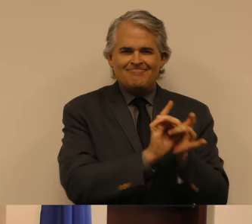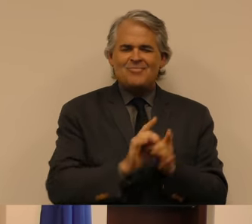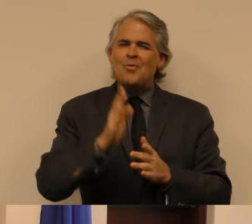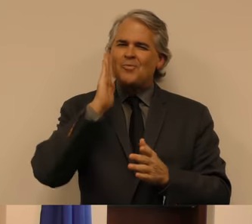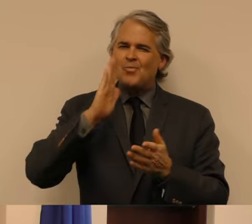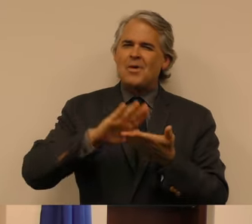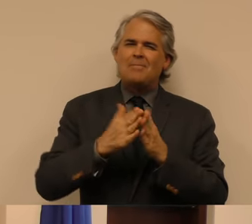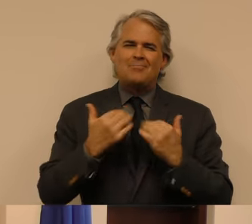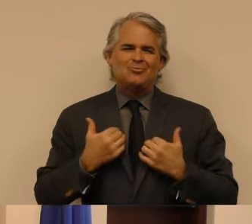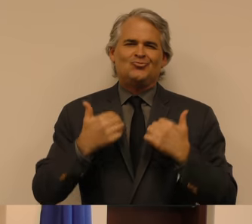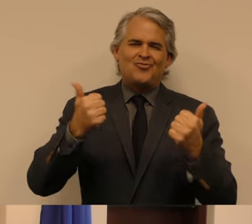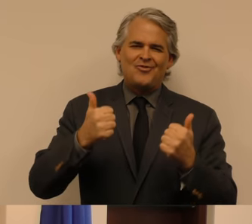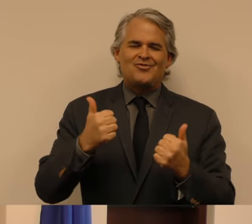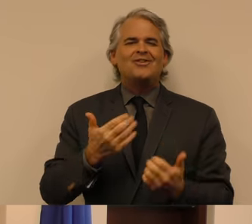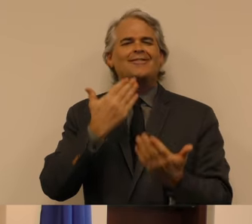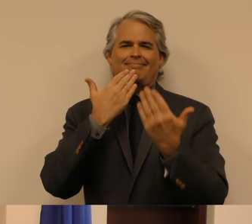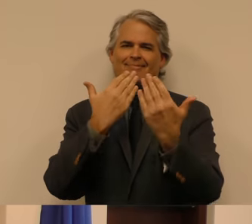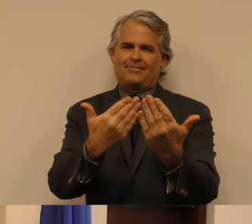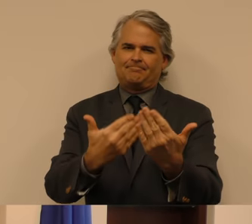Thank you.